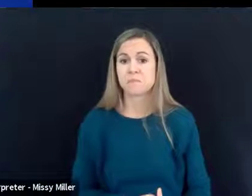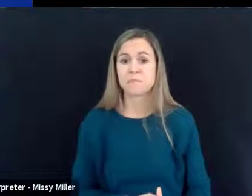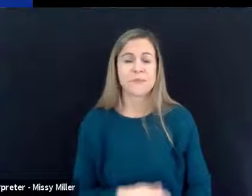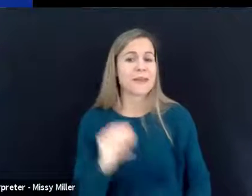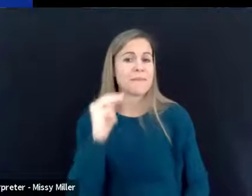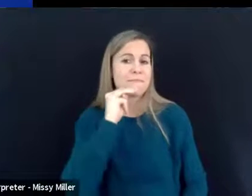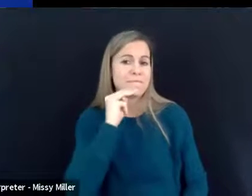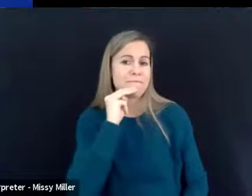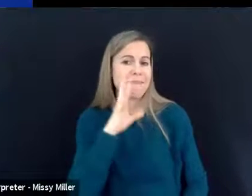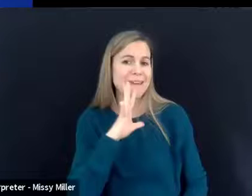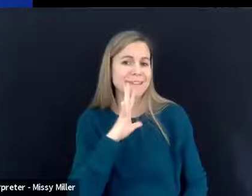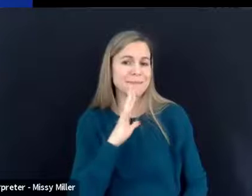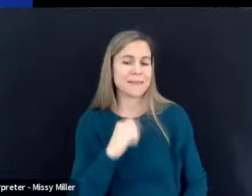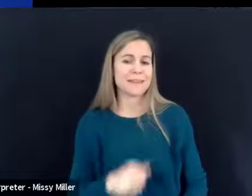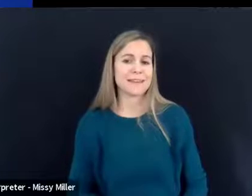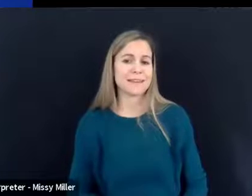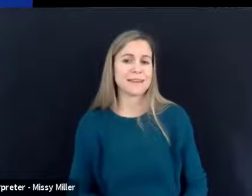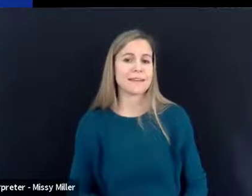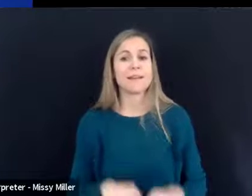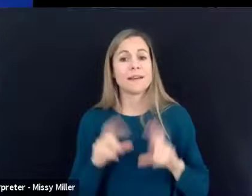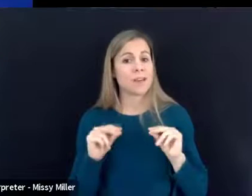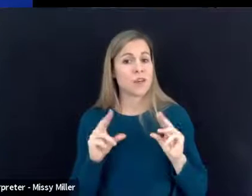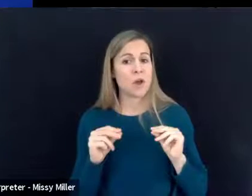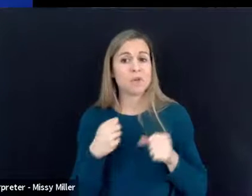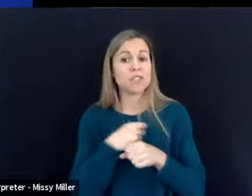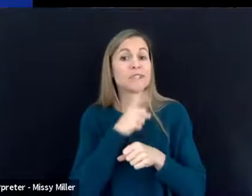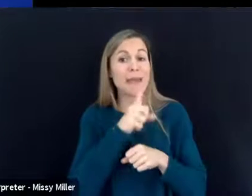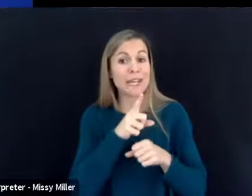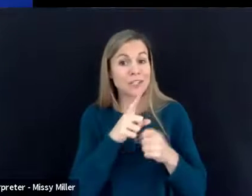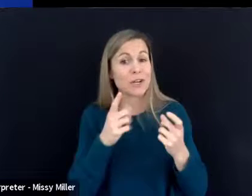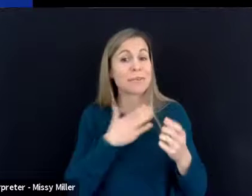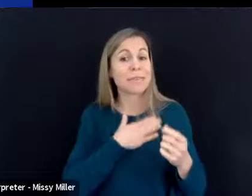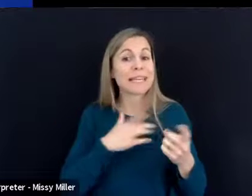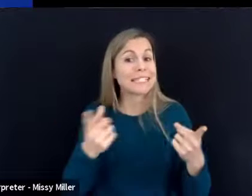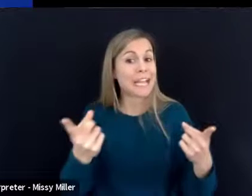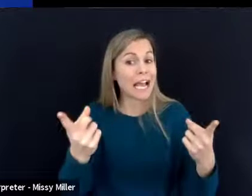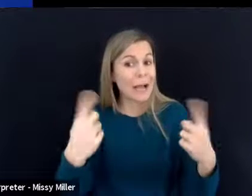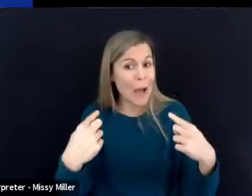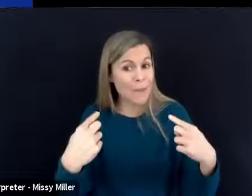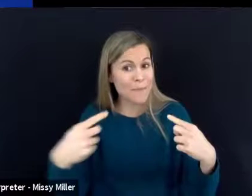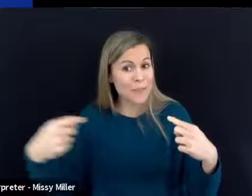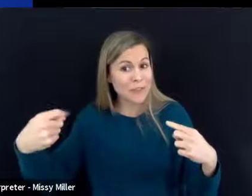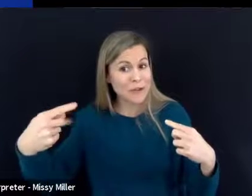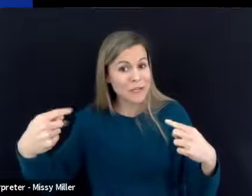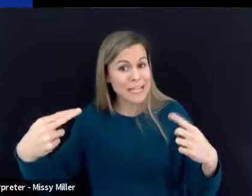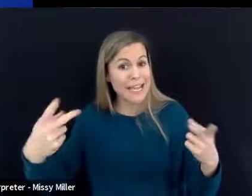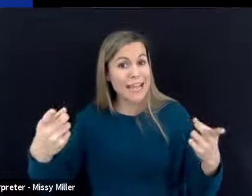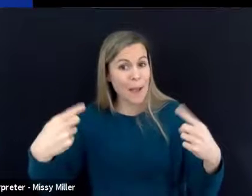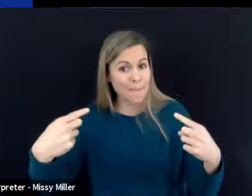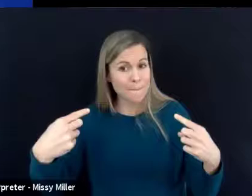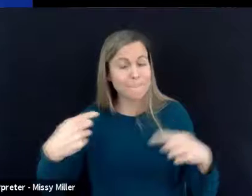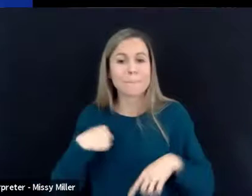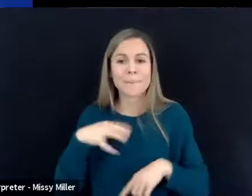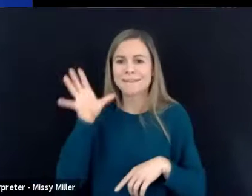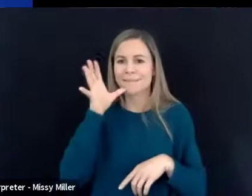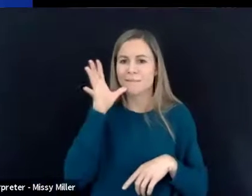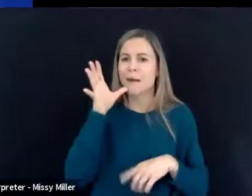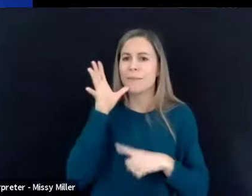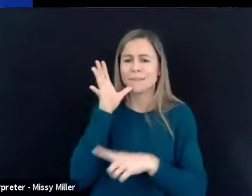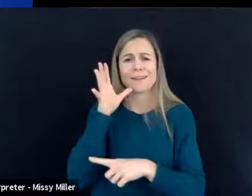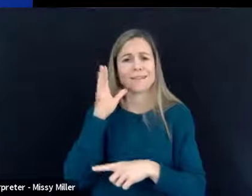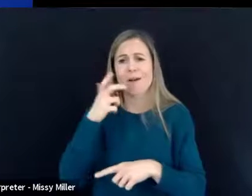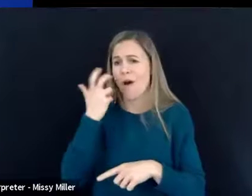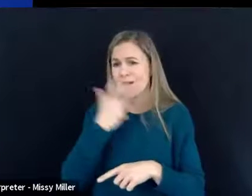No, this is Megan speaking. I would just say make sure to come on Thursday because the moms have done an exquisite job